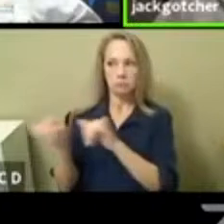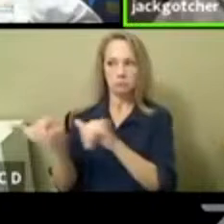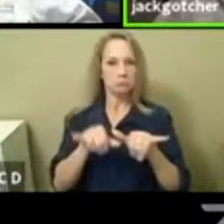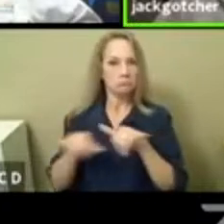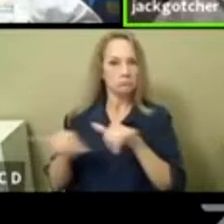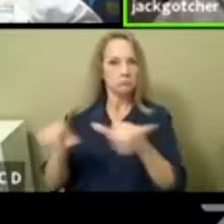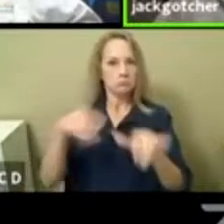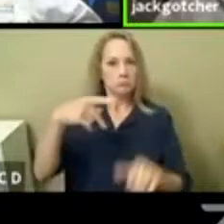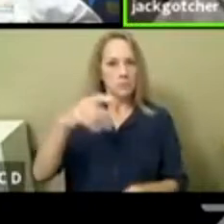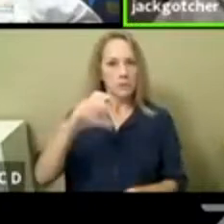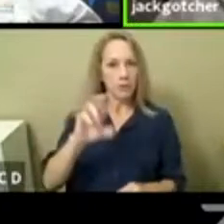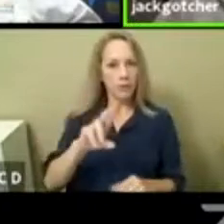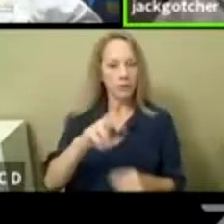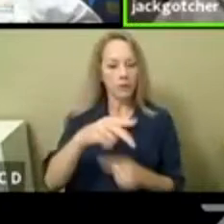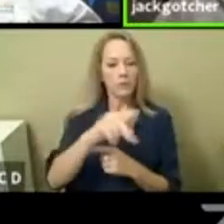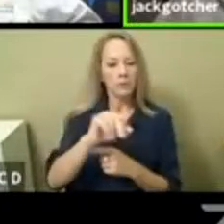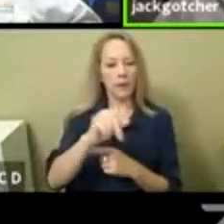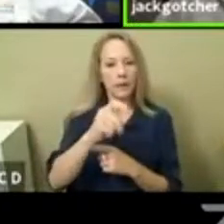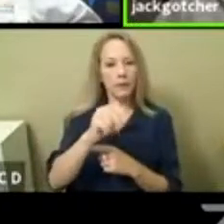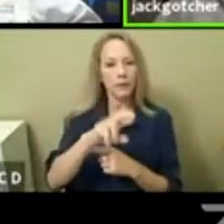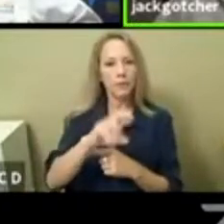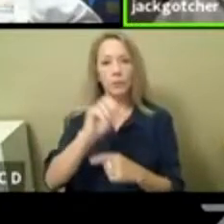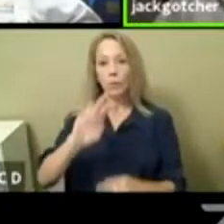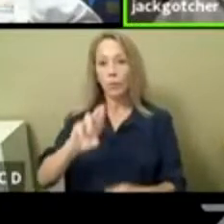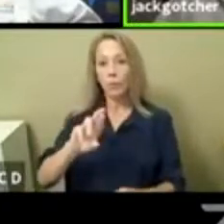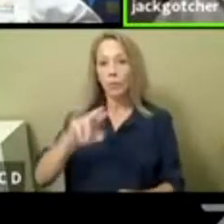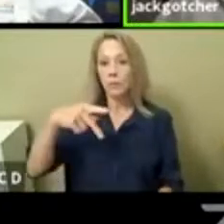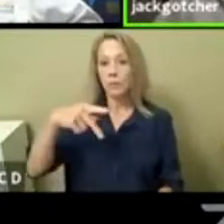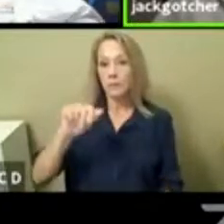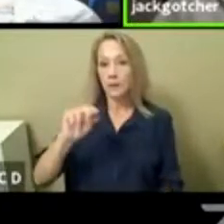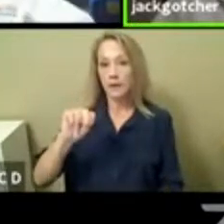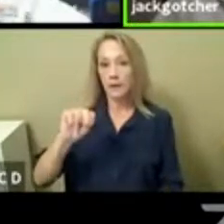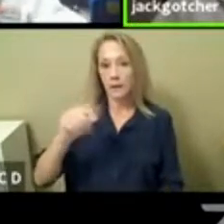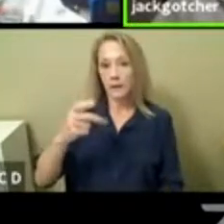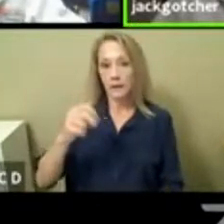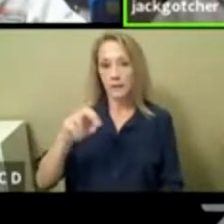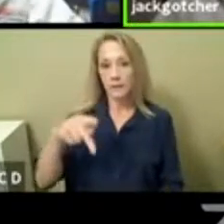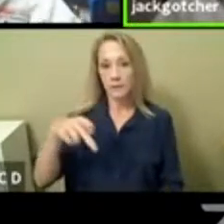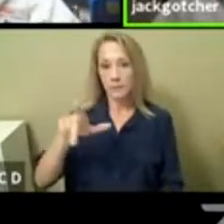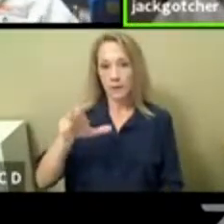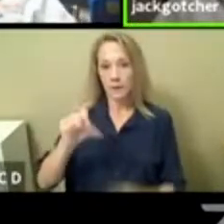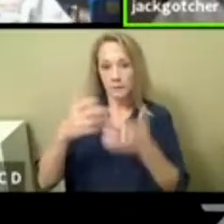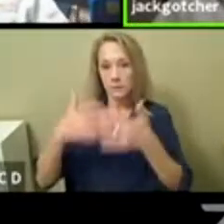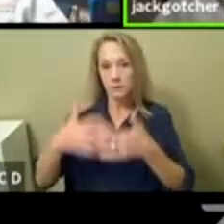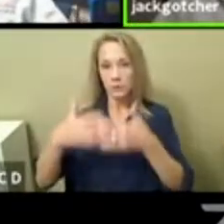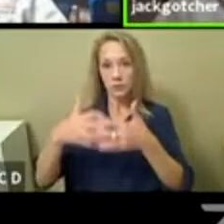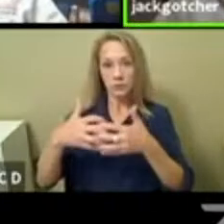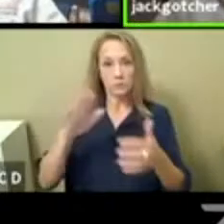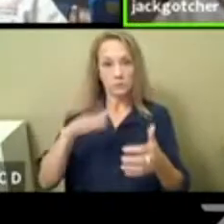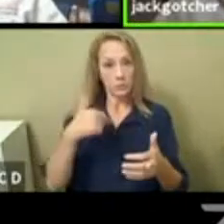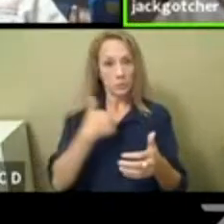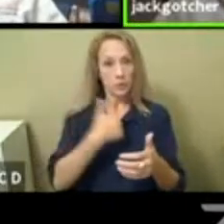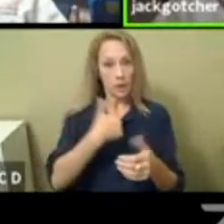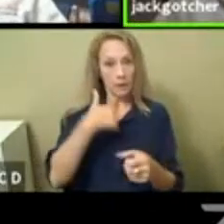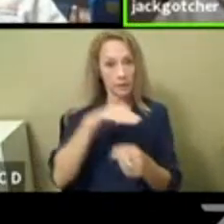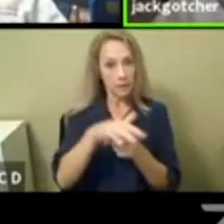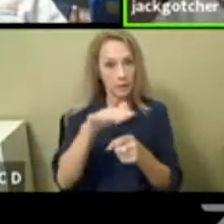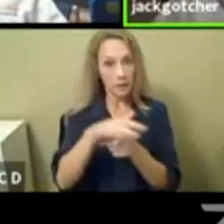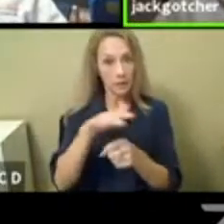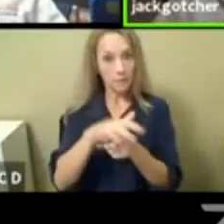Panther or Panther Plus machines are being used. Do we have a sufficient number of those and a sufficient